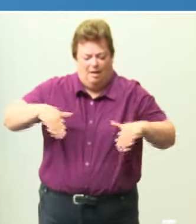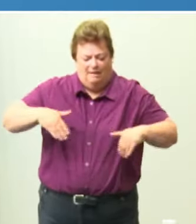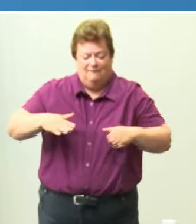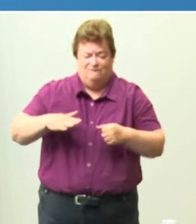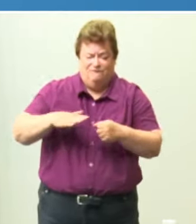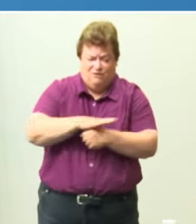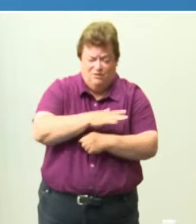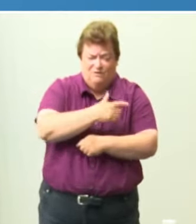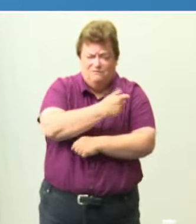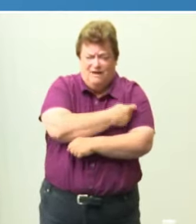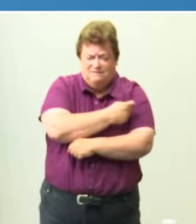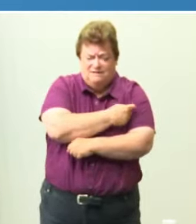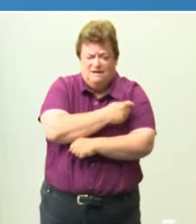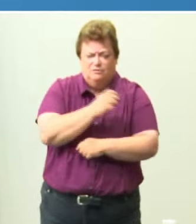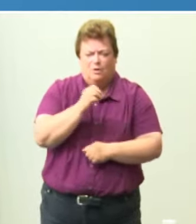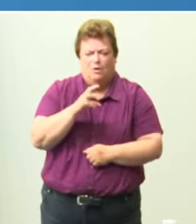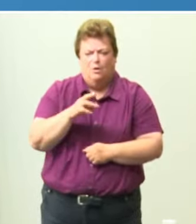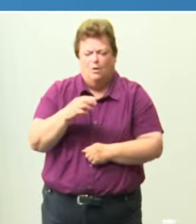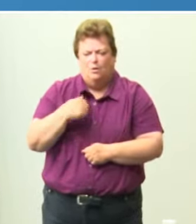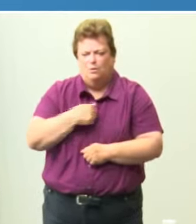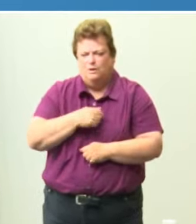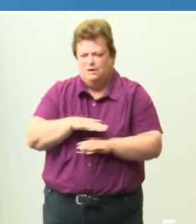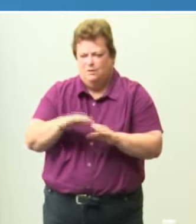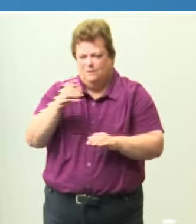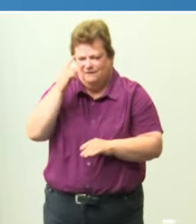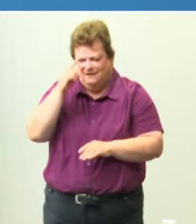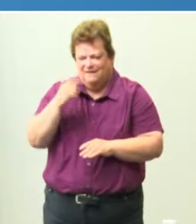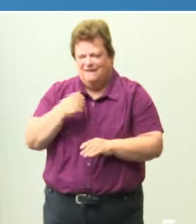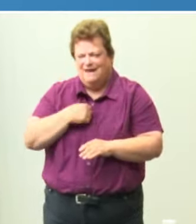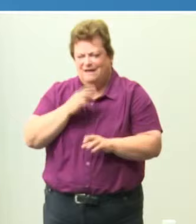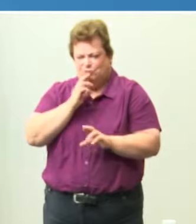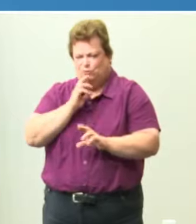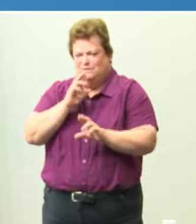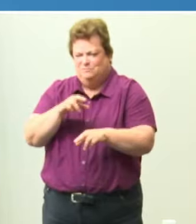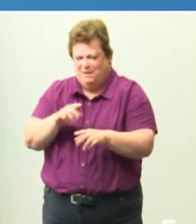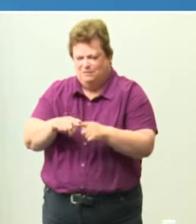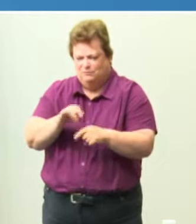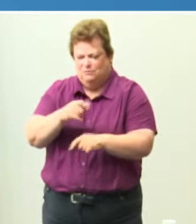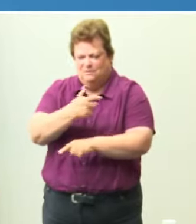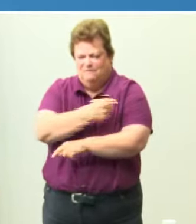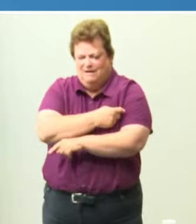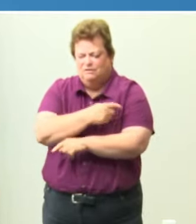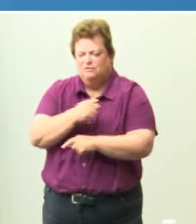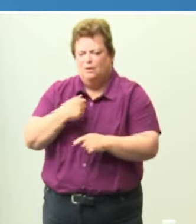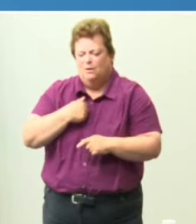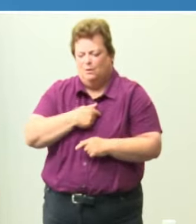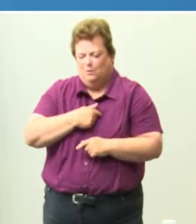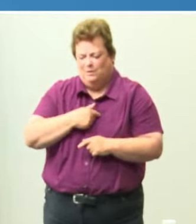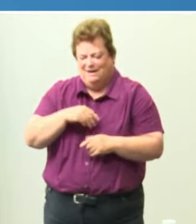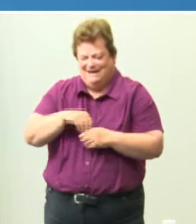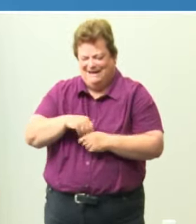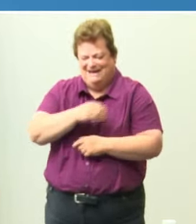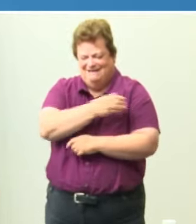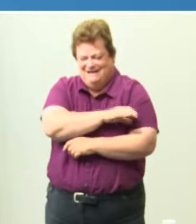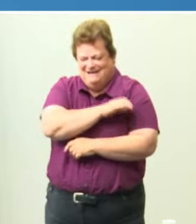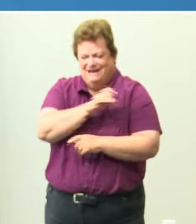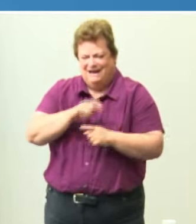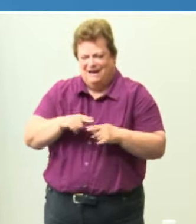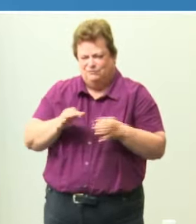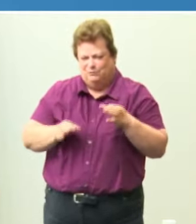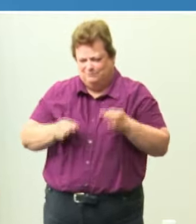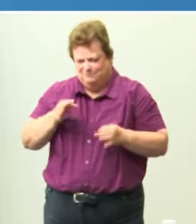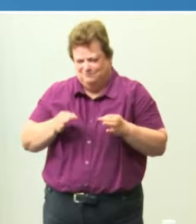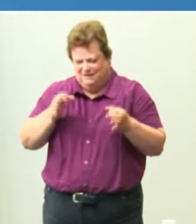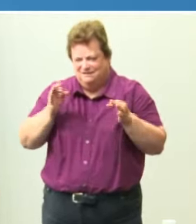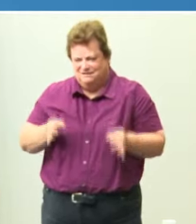don't think that they've had would have had a vaccine response. And so that's a little bit of clinical judgment. I would point back to